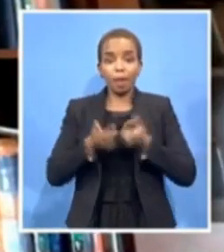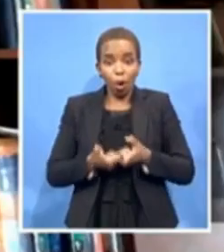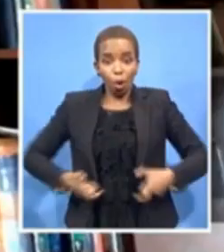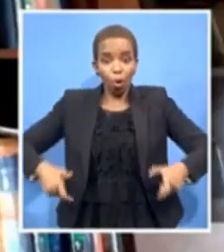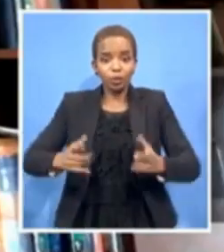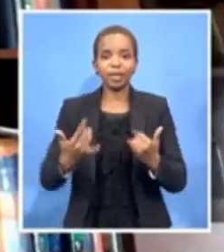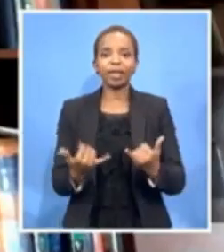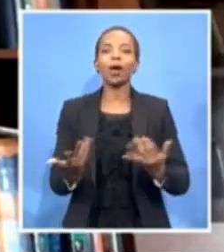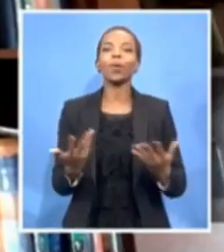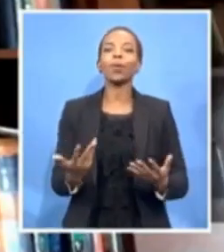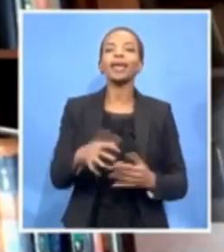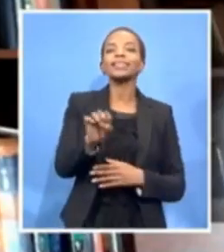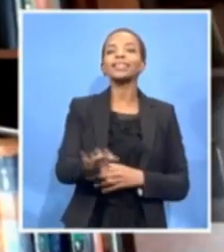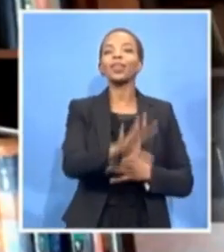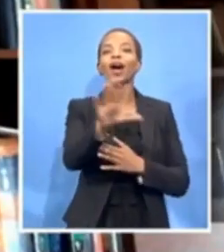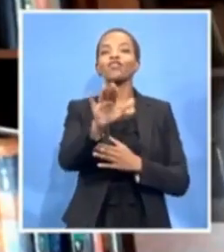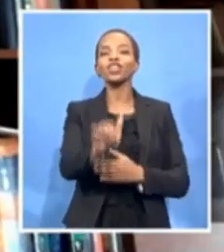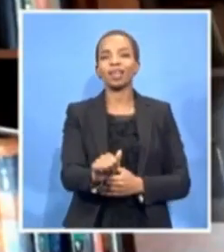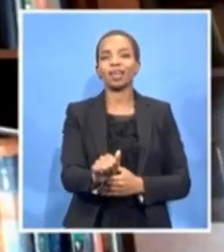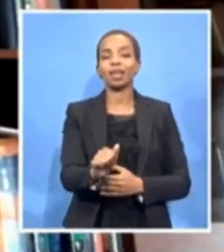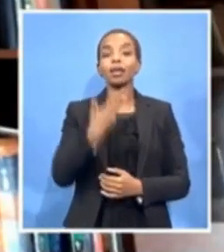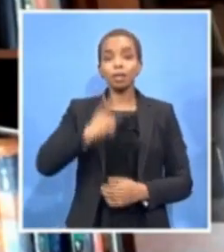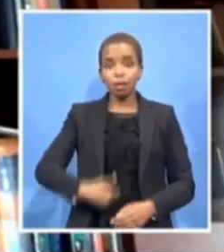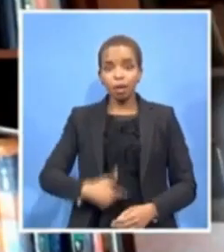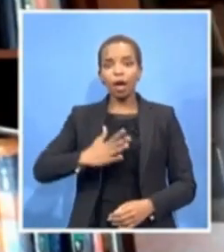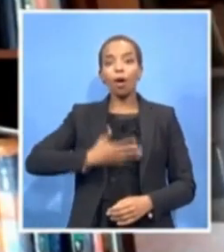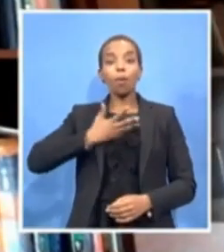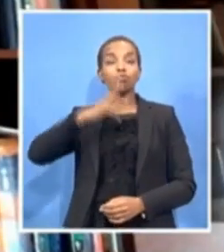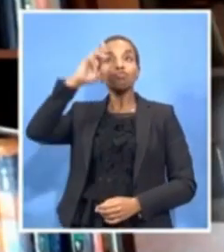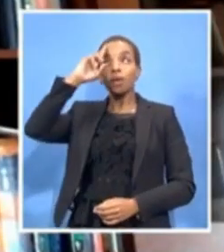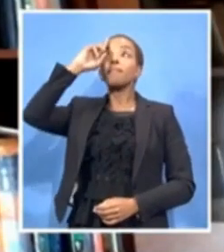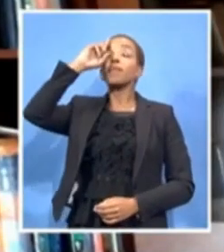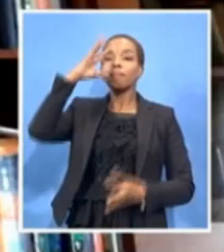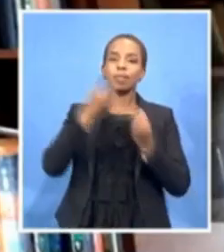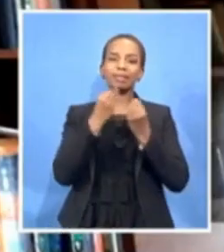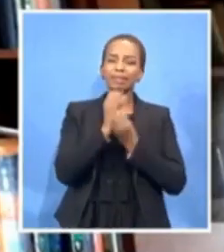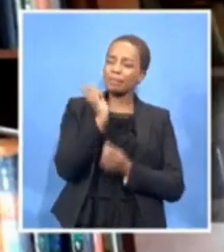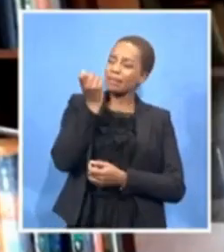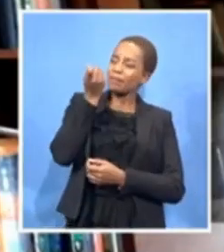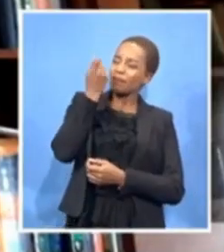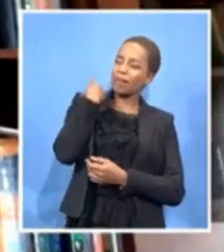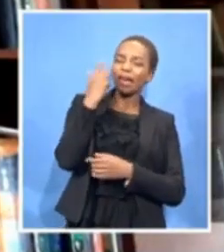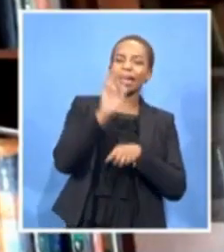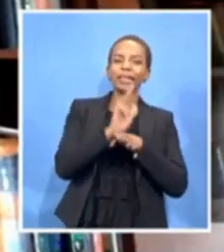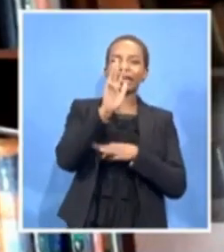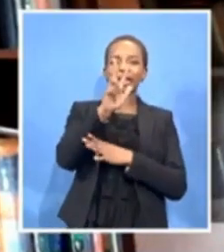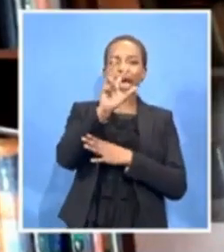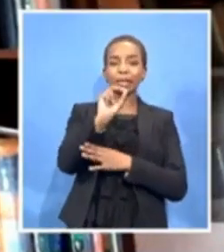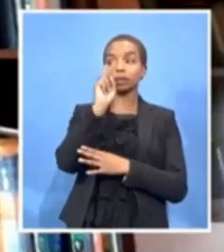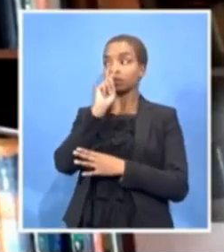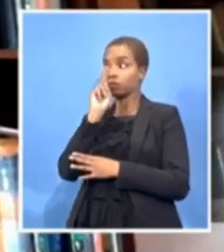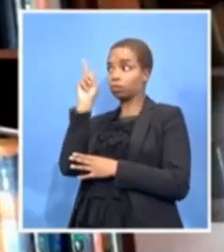remember something that I saw as a young man in the 1980s. It is a